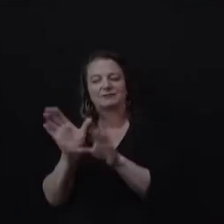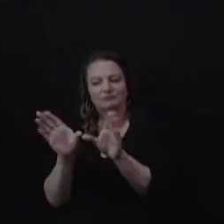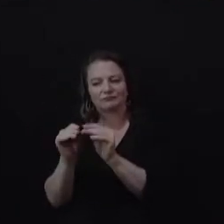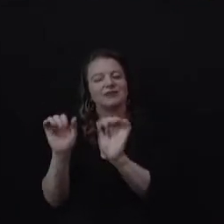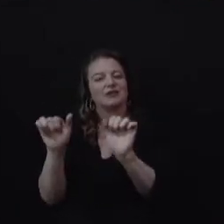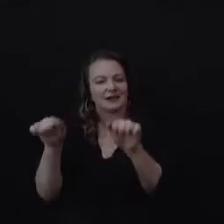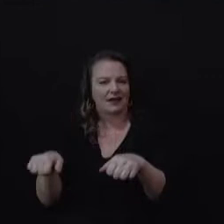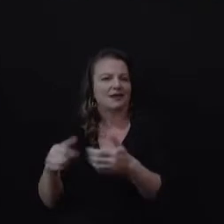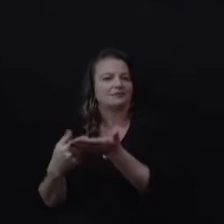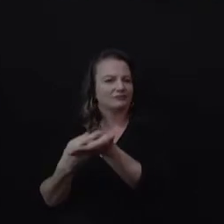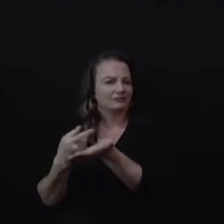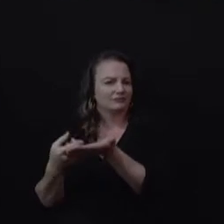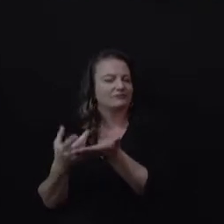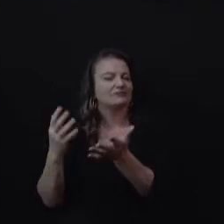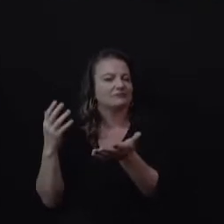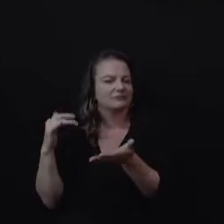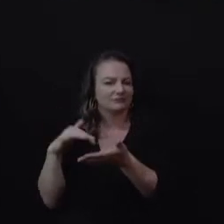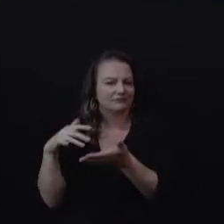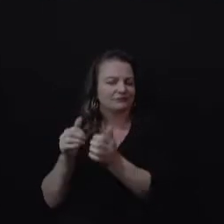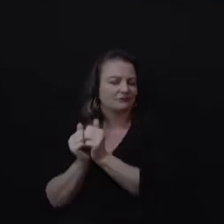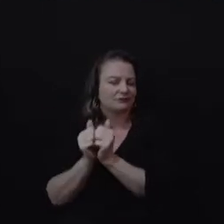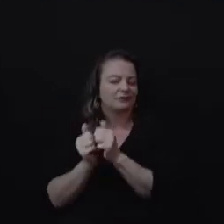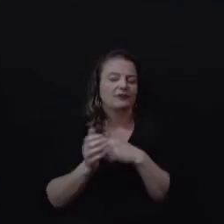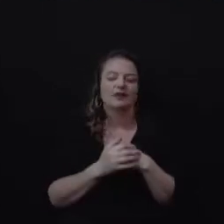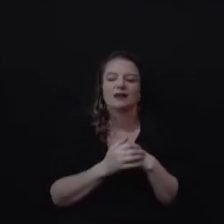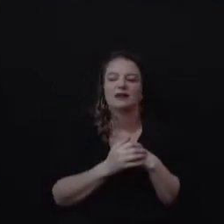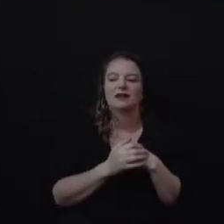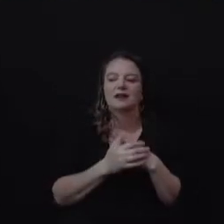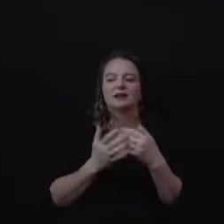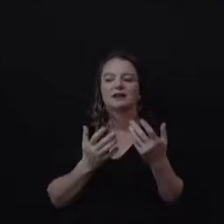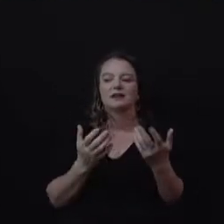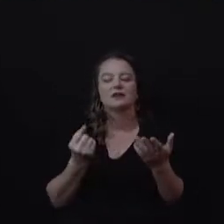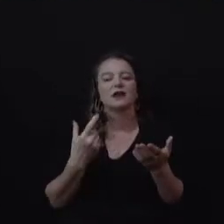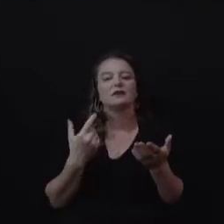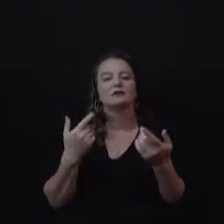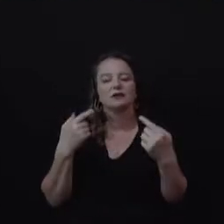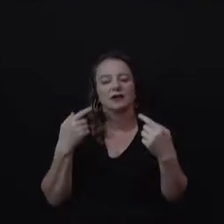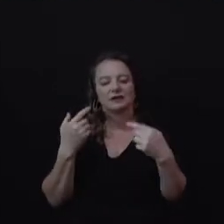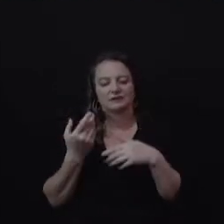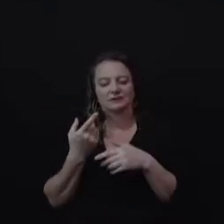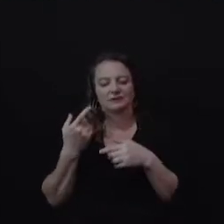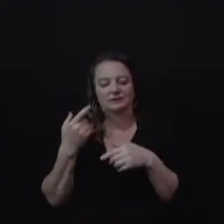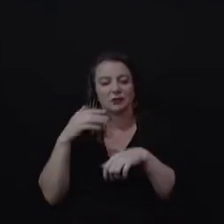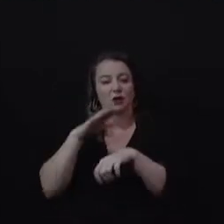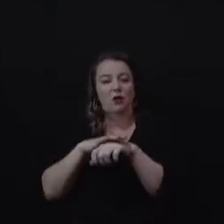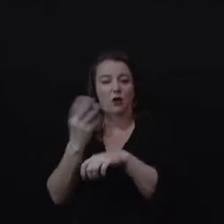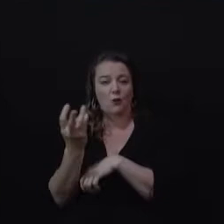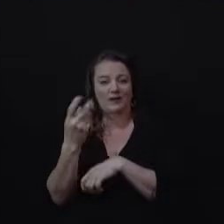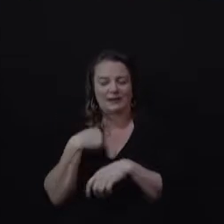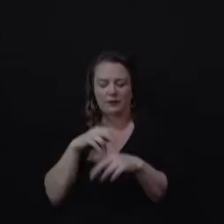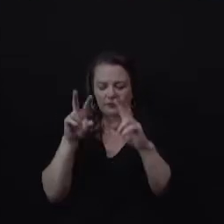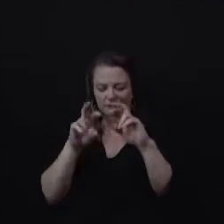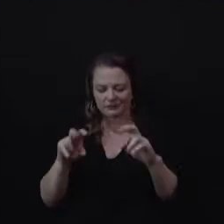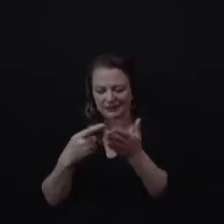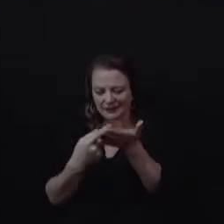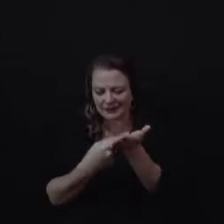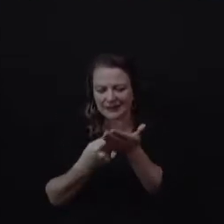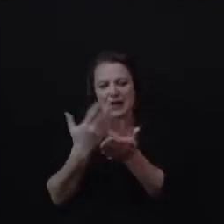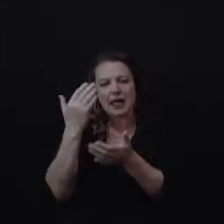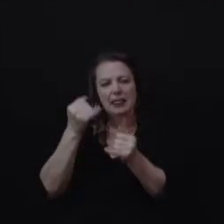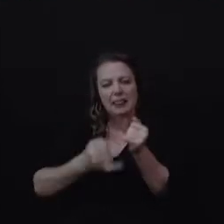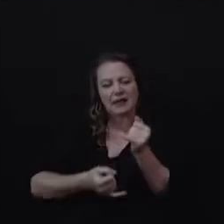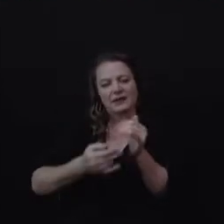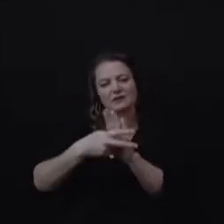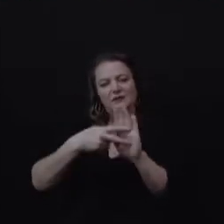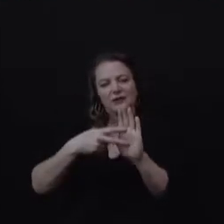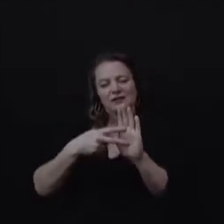why we want to invite you to be a part of that. But we were digging into those last couple of verses in chapter 1 where Paul was